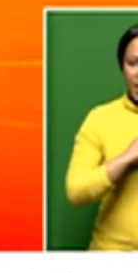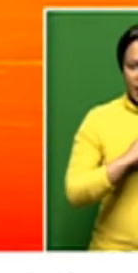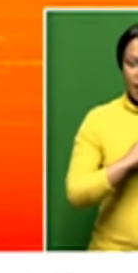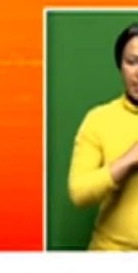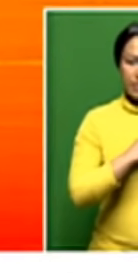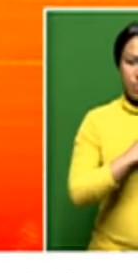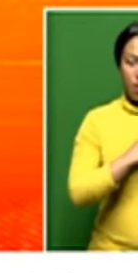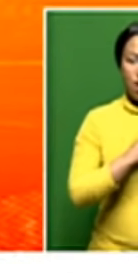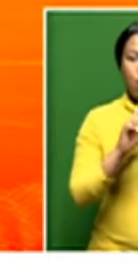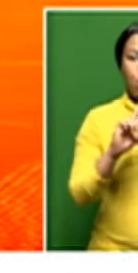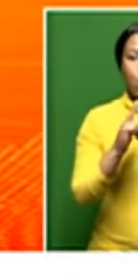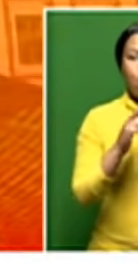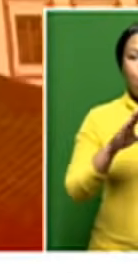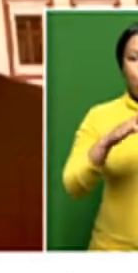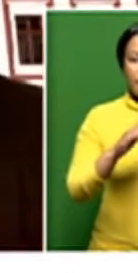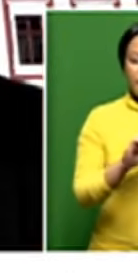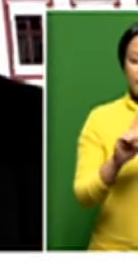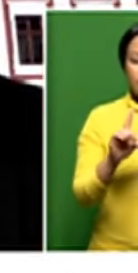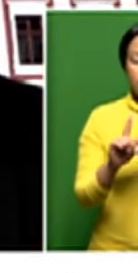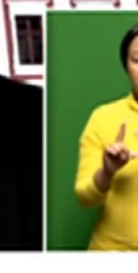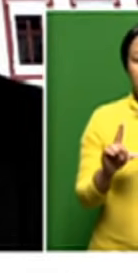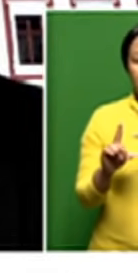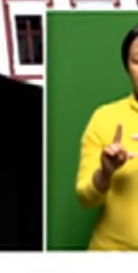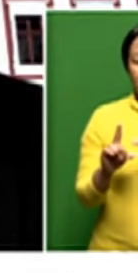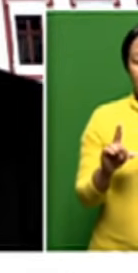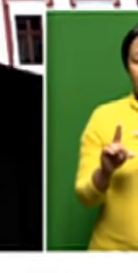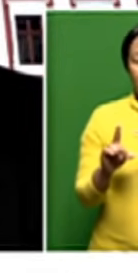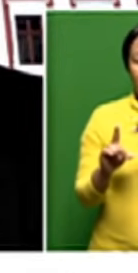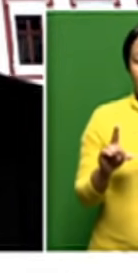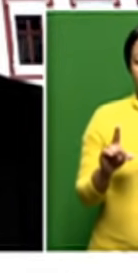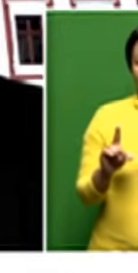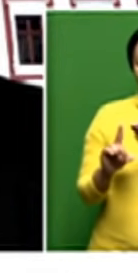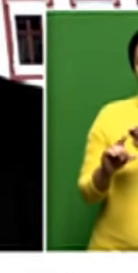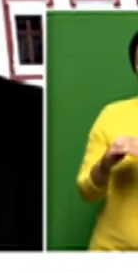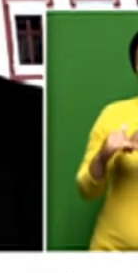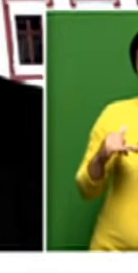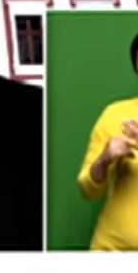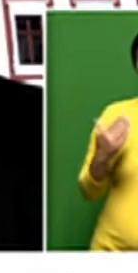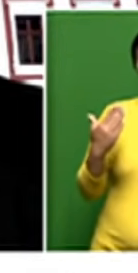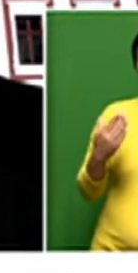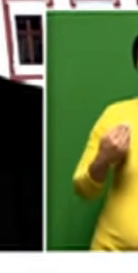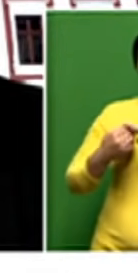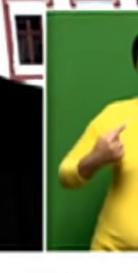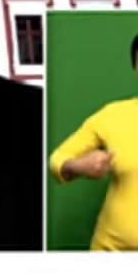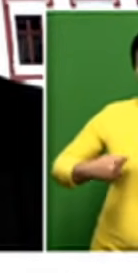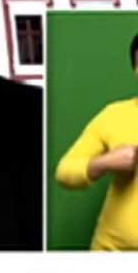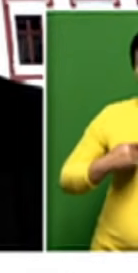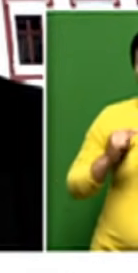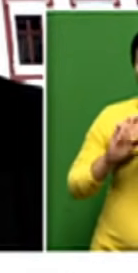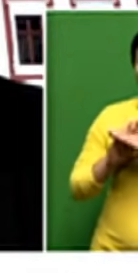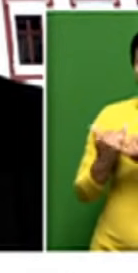committees, Cedric Frolick, joins us virtually to discuss this issue. Chair, thanks very much for joining us on the programme.